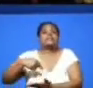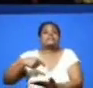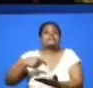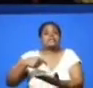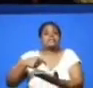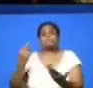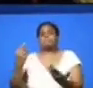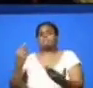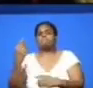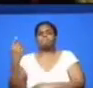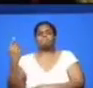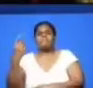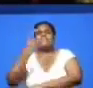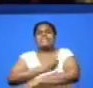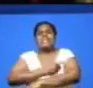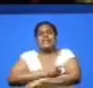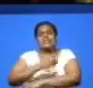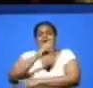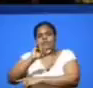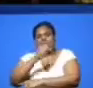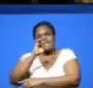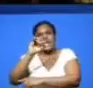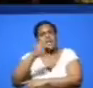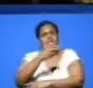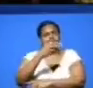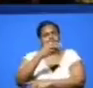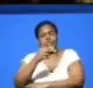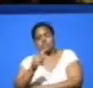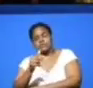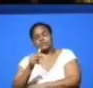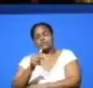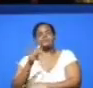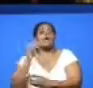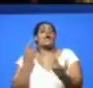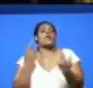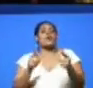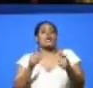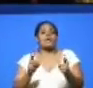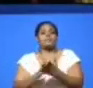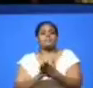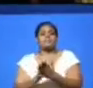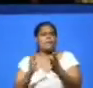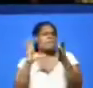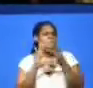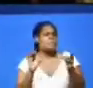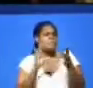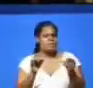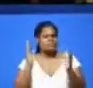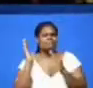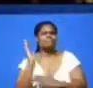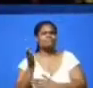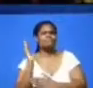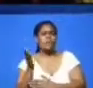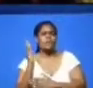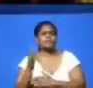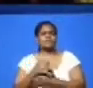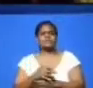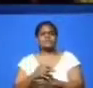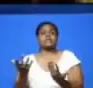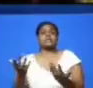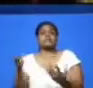the days of Elijah, that these are the days for the Elijah message, that these are the days